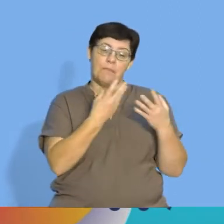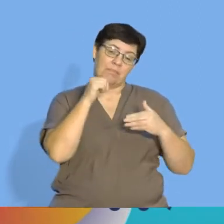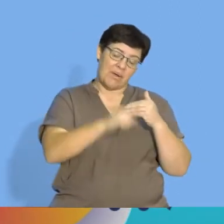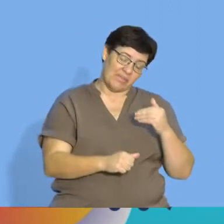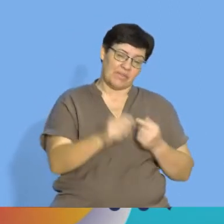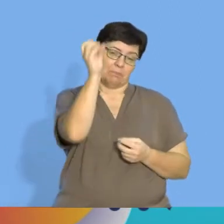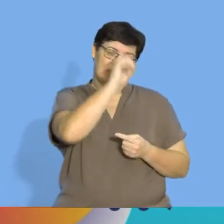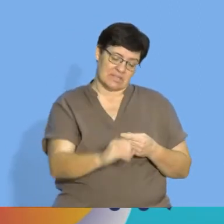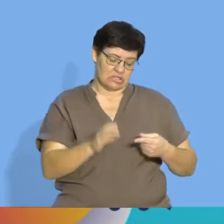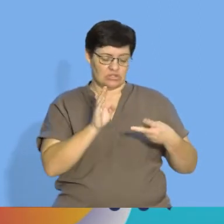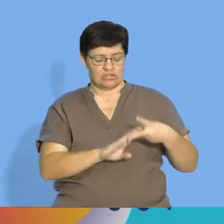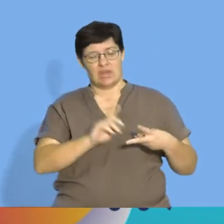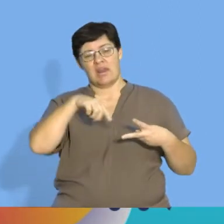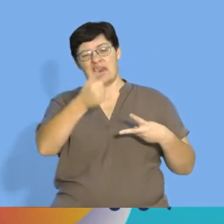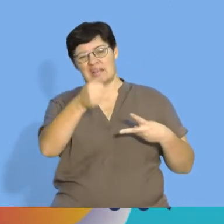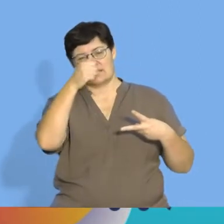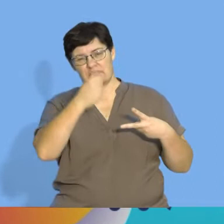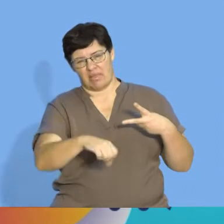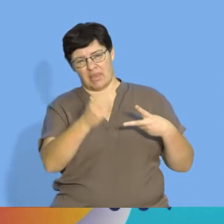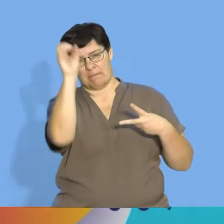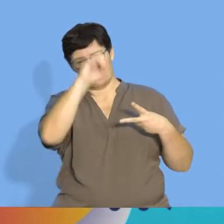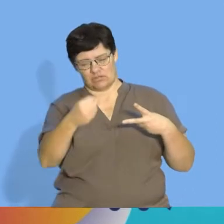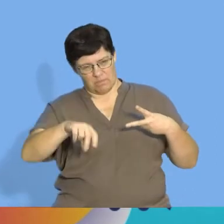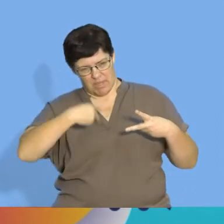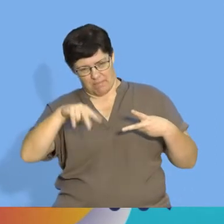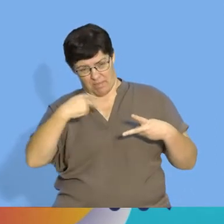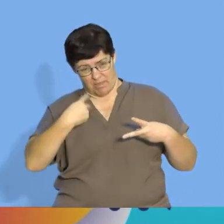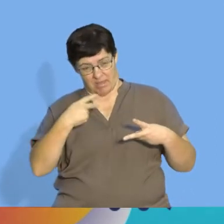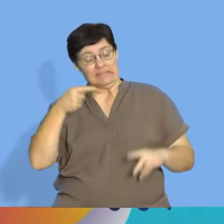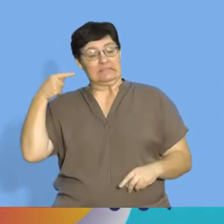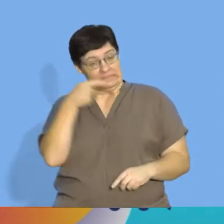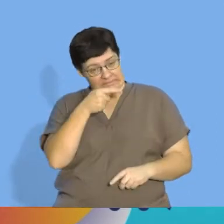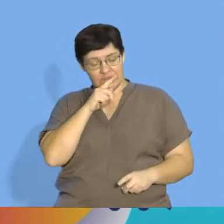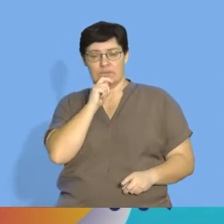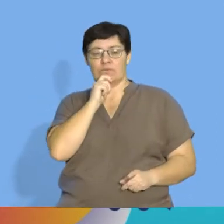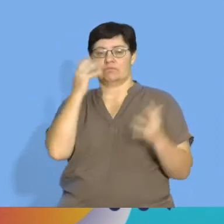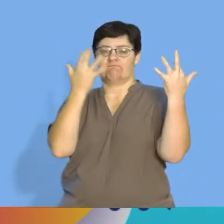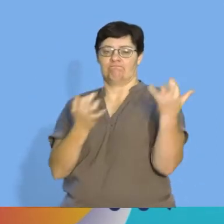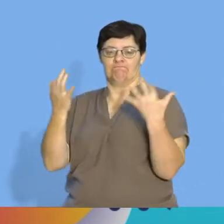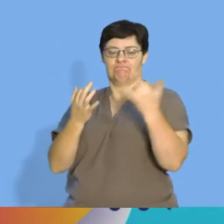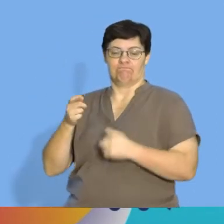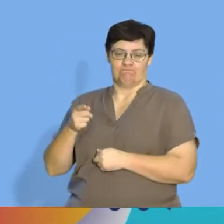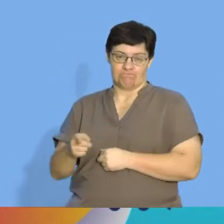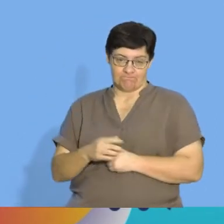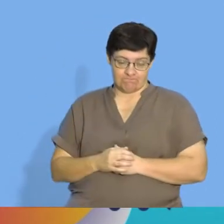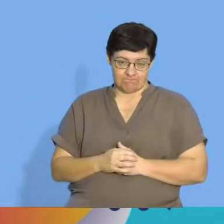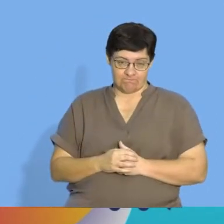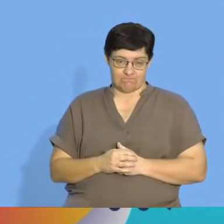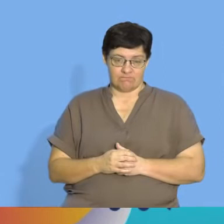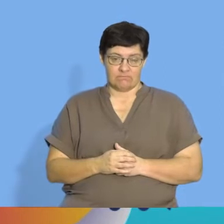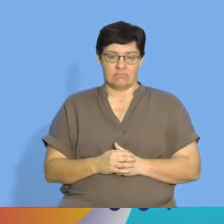month, this percentage in the next month, and that's what we then use in terms of our calculations. And remember,